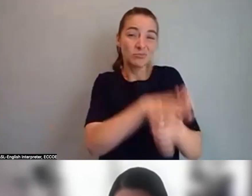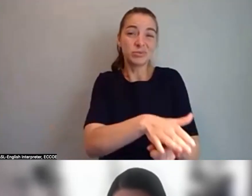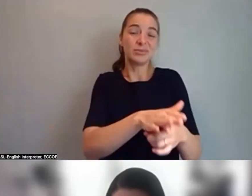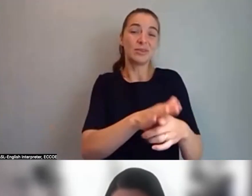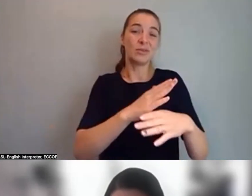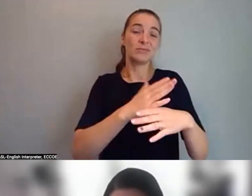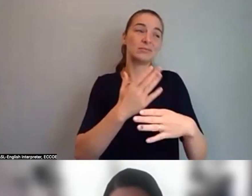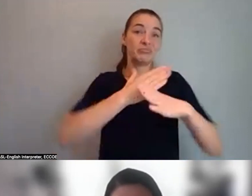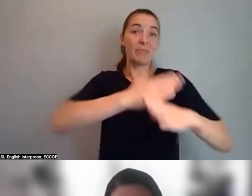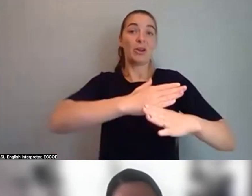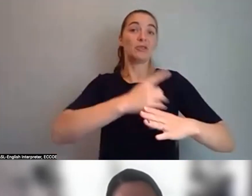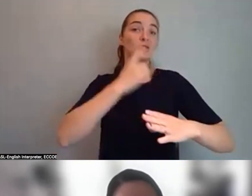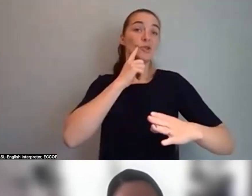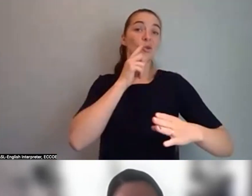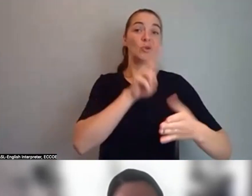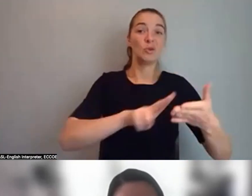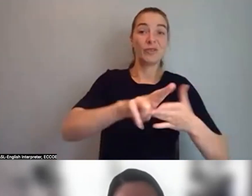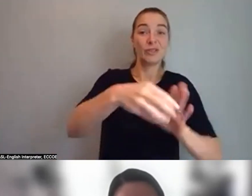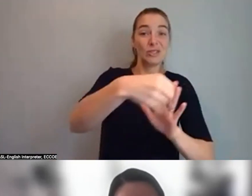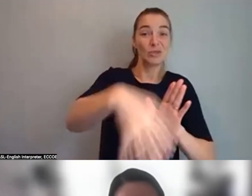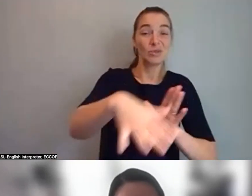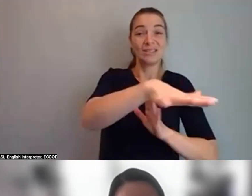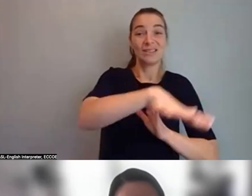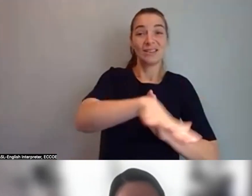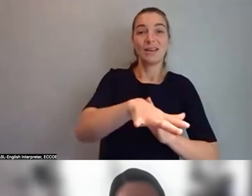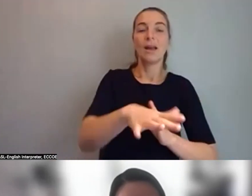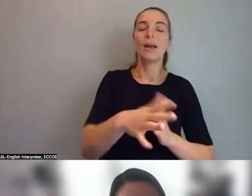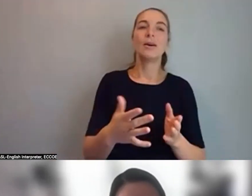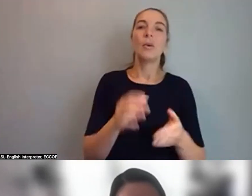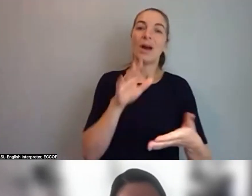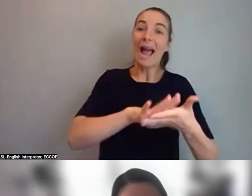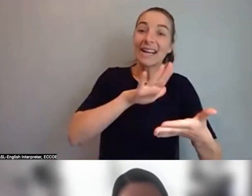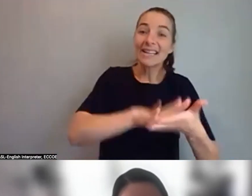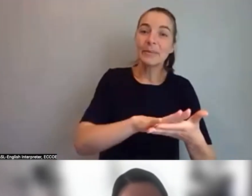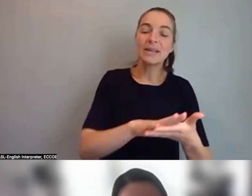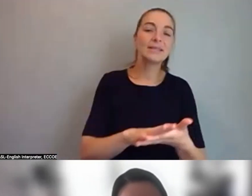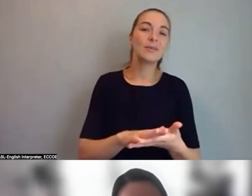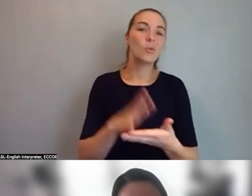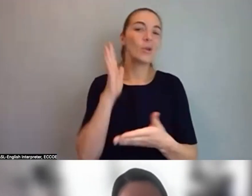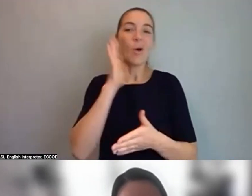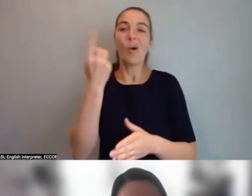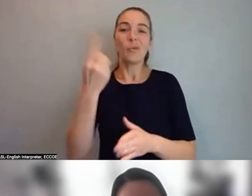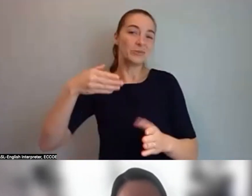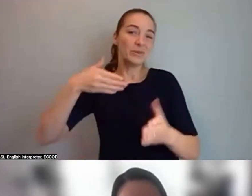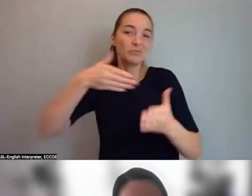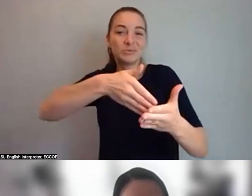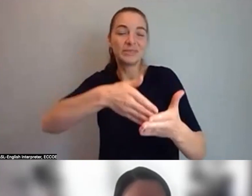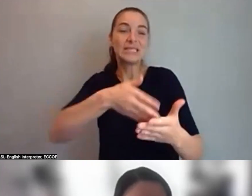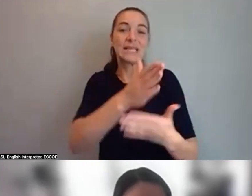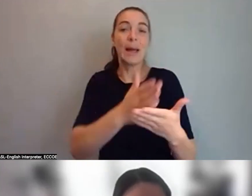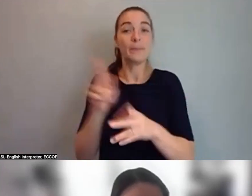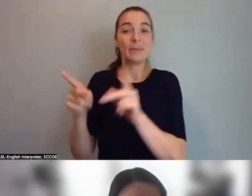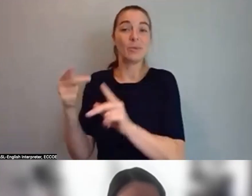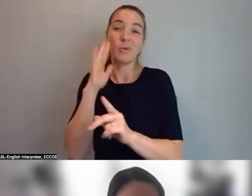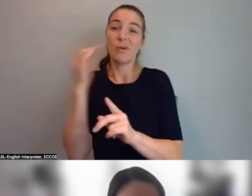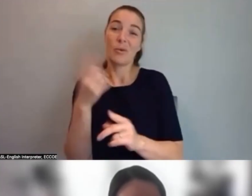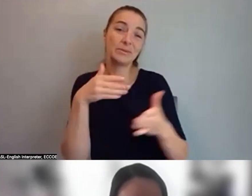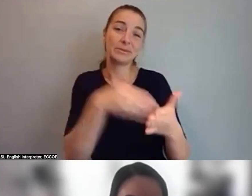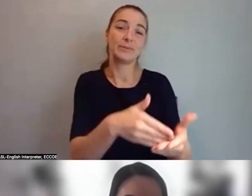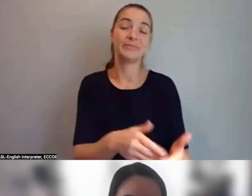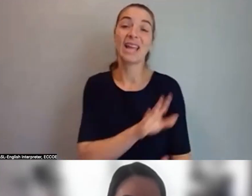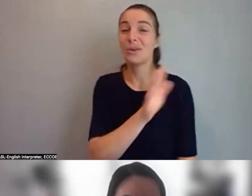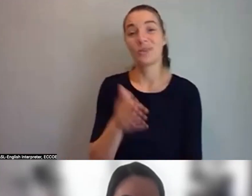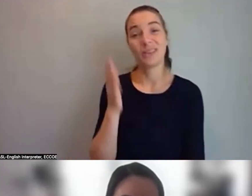middle bit, you know, that, and how many people, I, I try to explain to my students about, like,